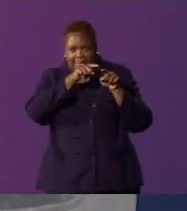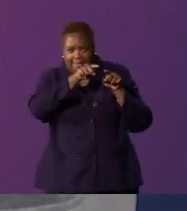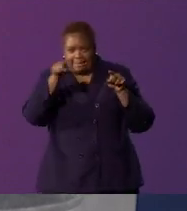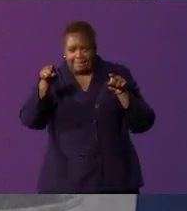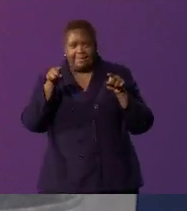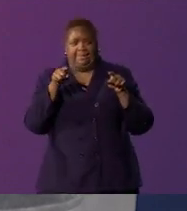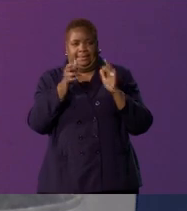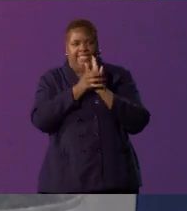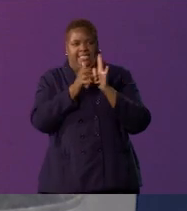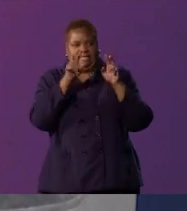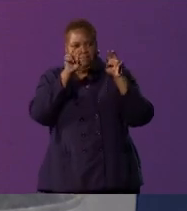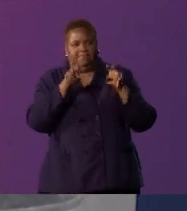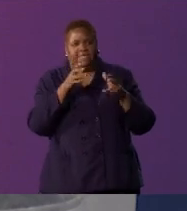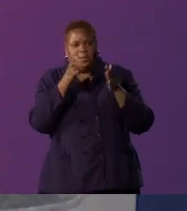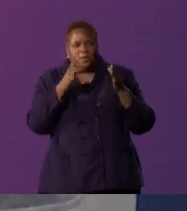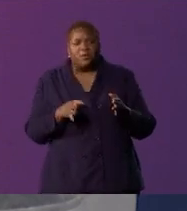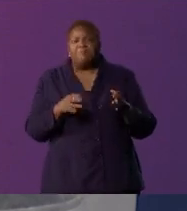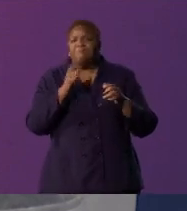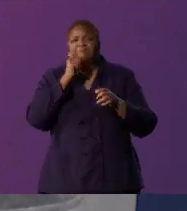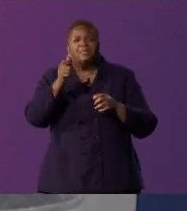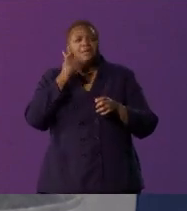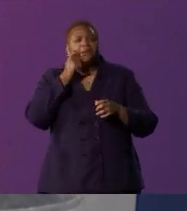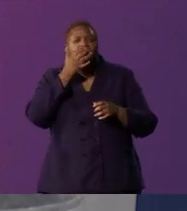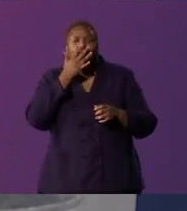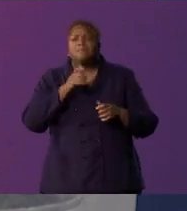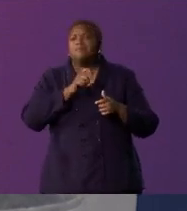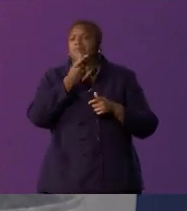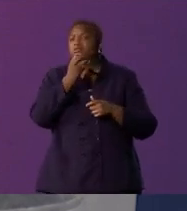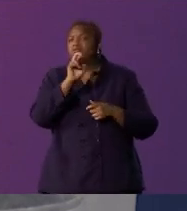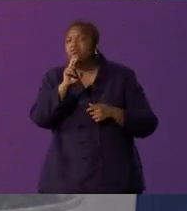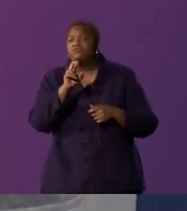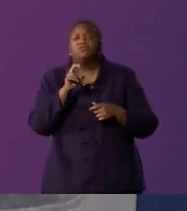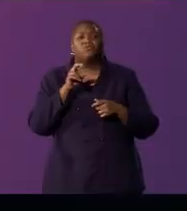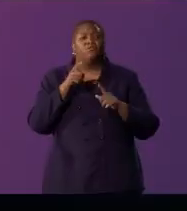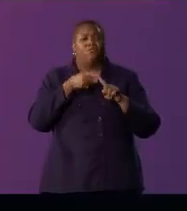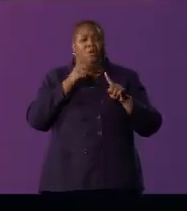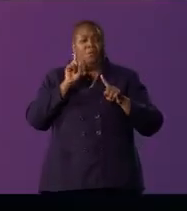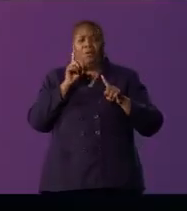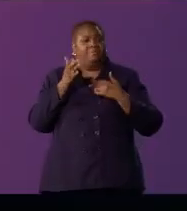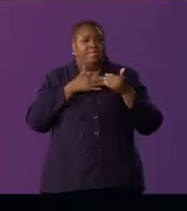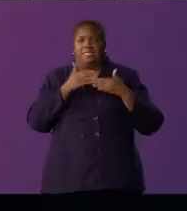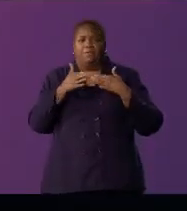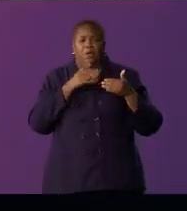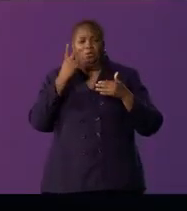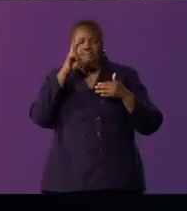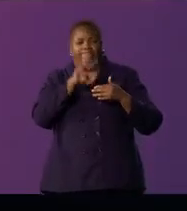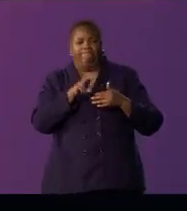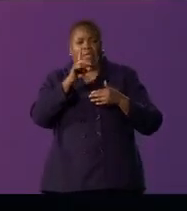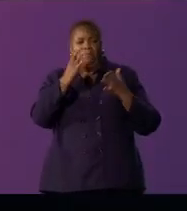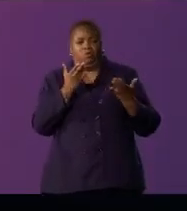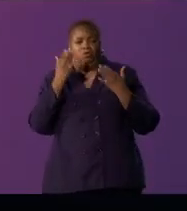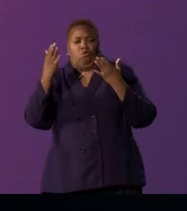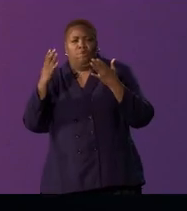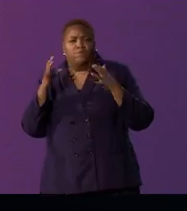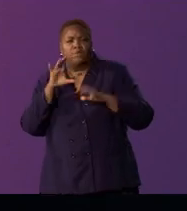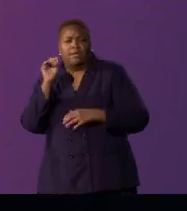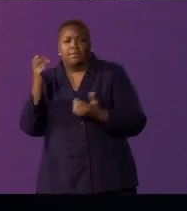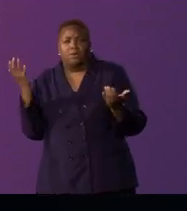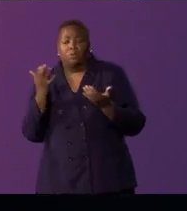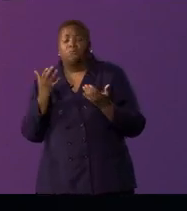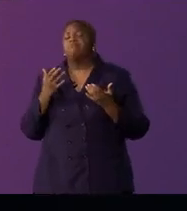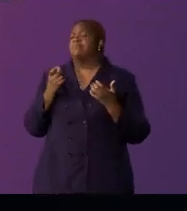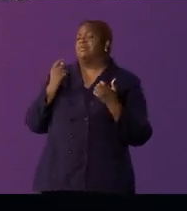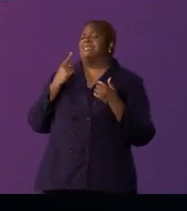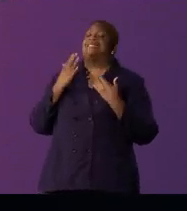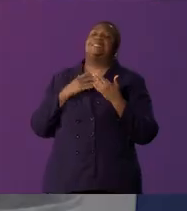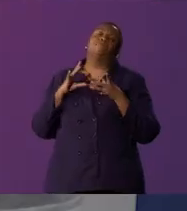person, not for their color or gender or ethnicity, look for what do they have to offer the company. Now, it's easier said than done, but you have to